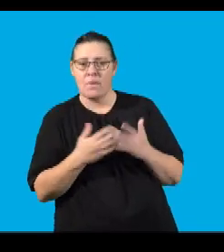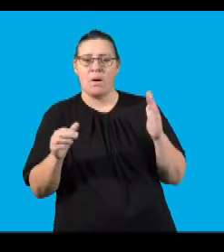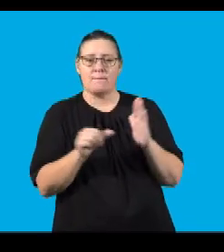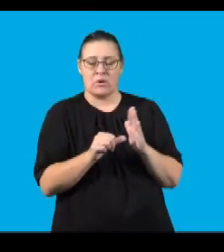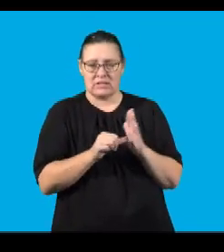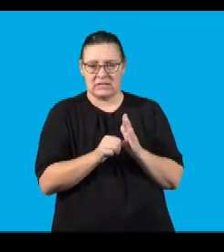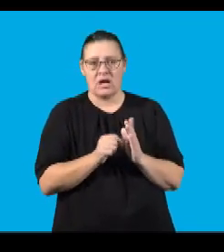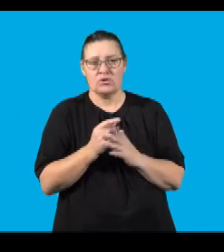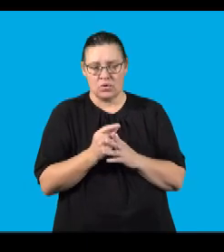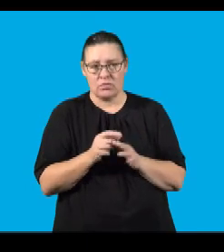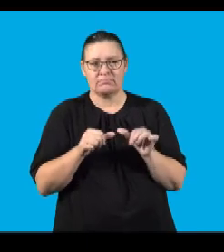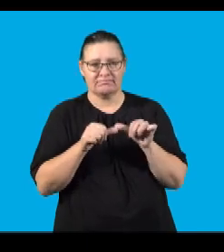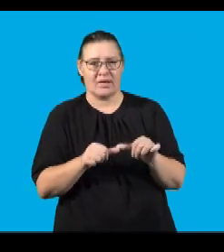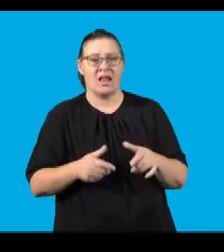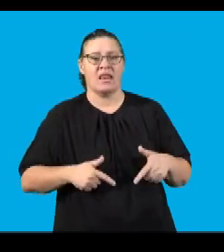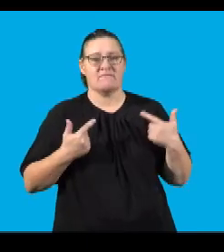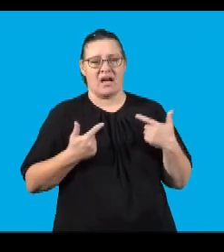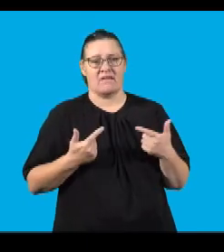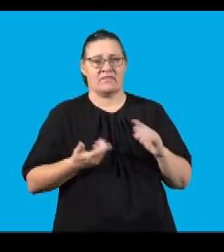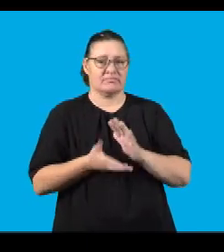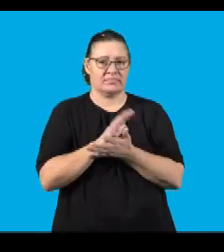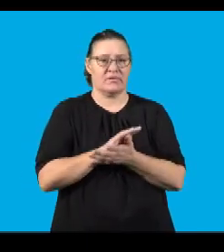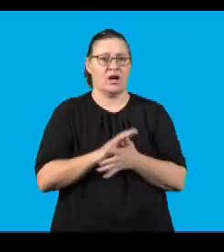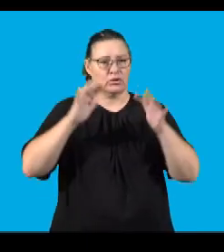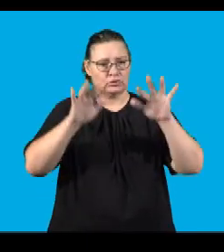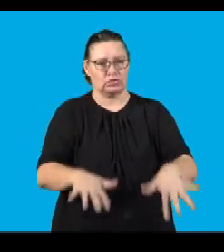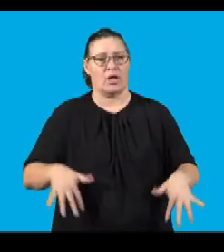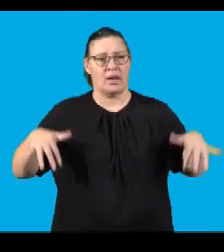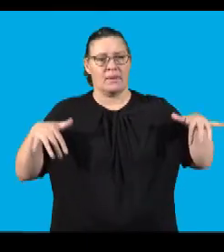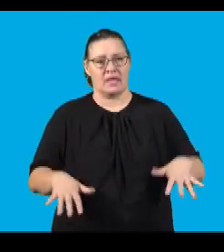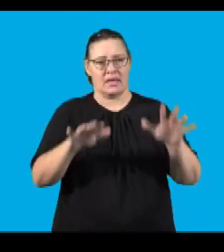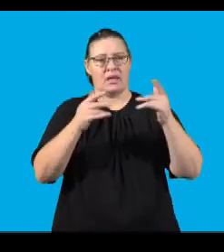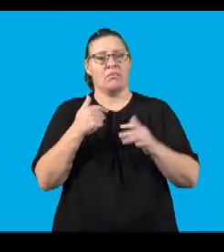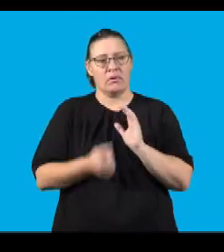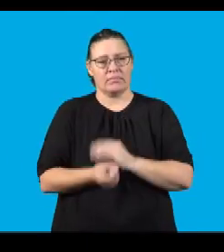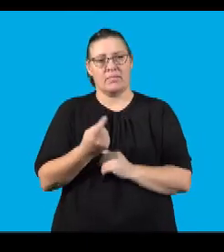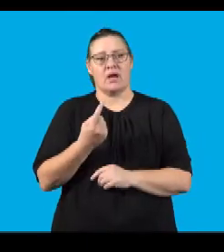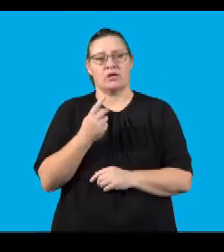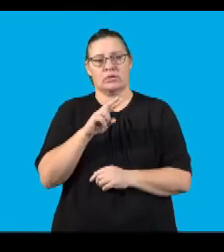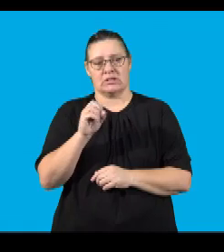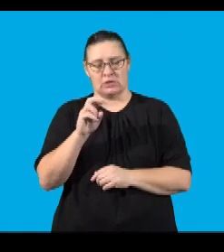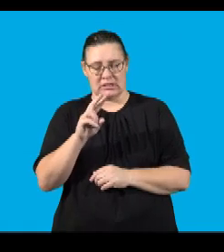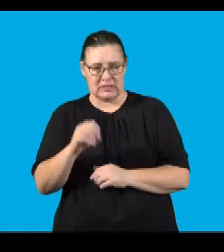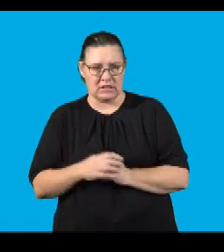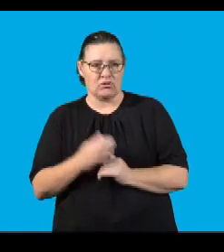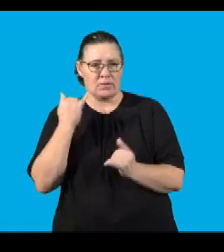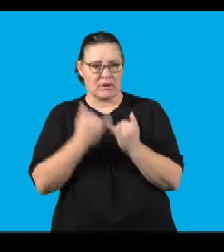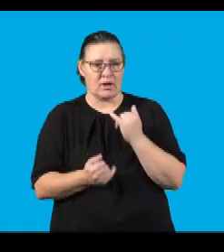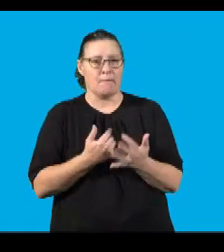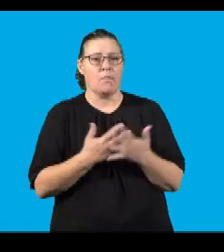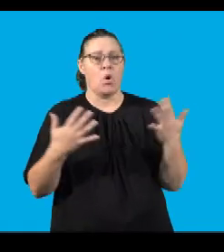important, you've managed to survive the devastating multi-wave tsunami that we've been calling 2020. So the error is here,